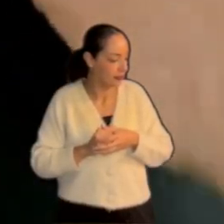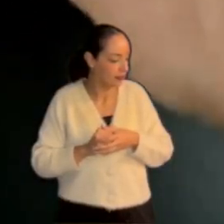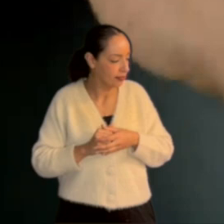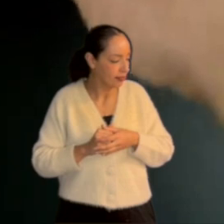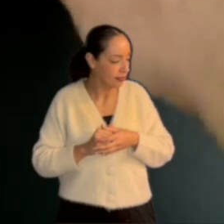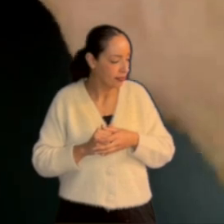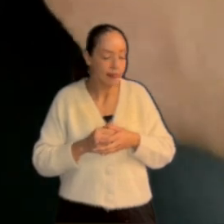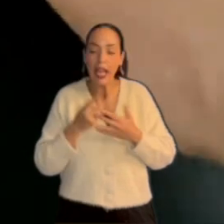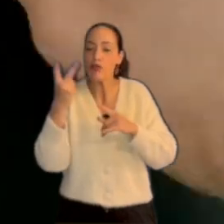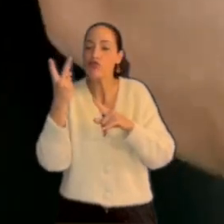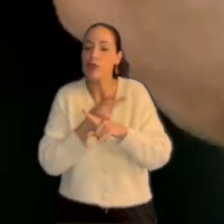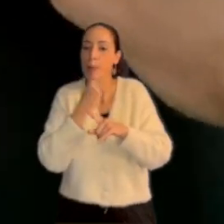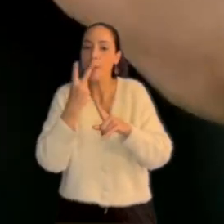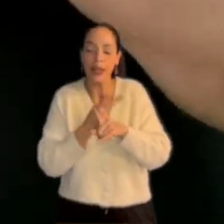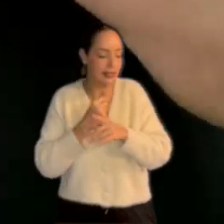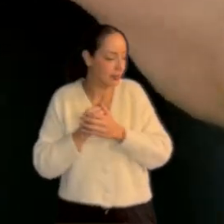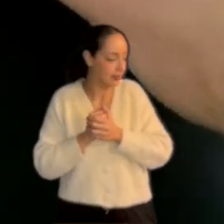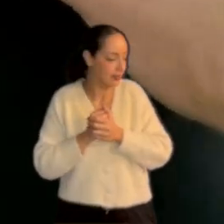First this one.